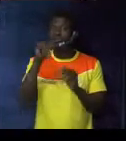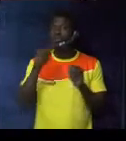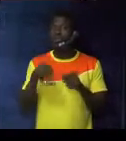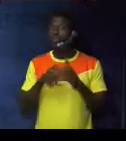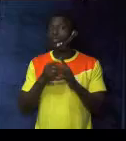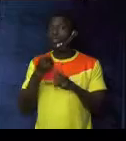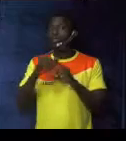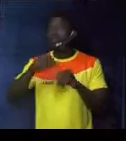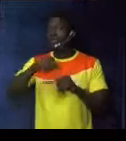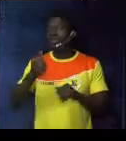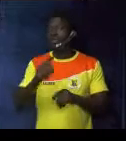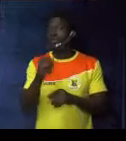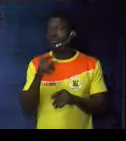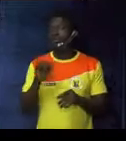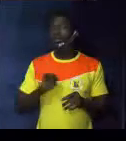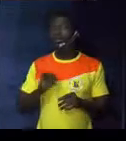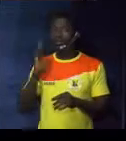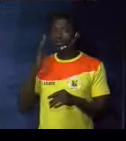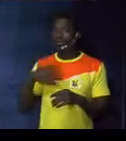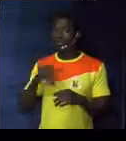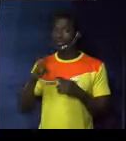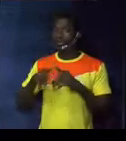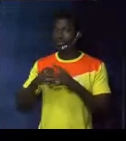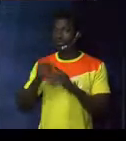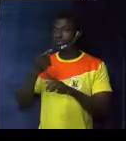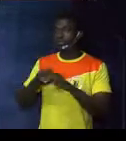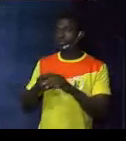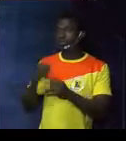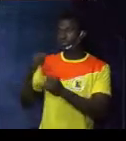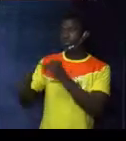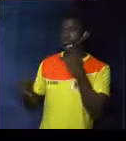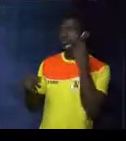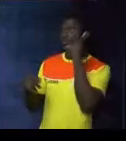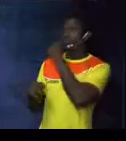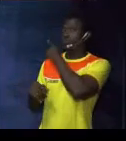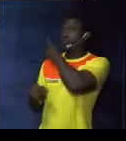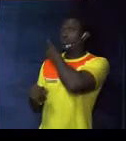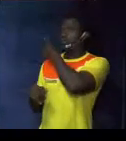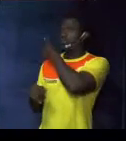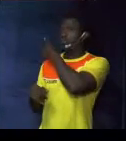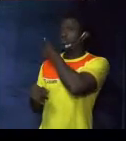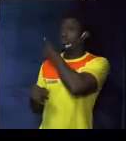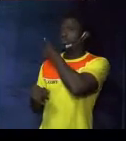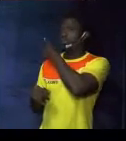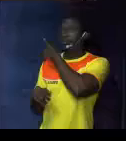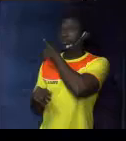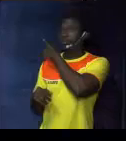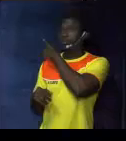you like. I like to start from here to show you that it's possible. In this box,